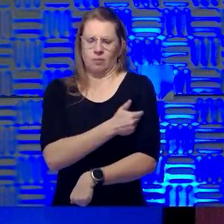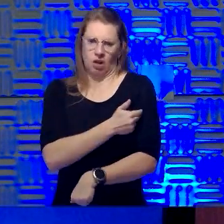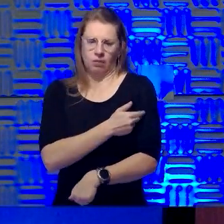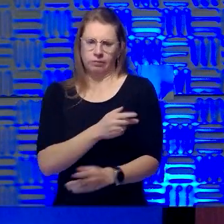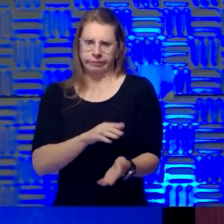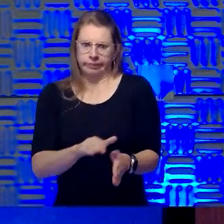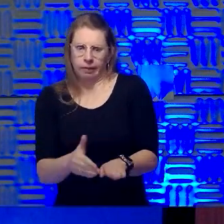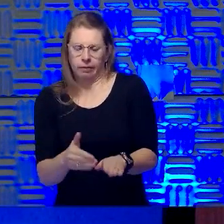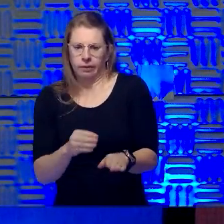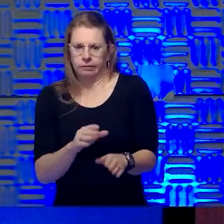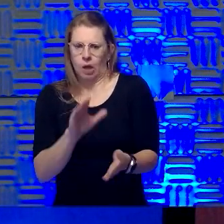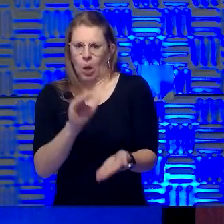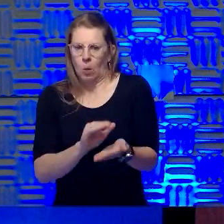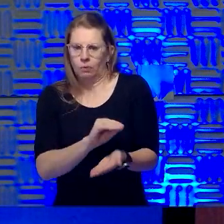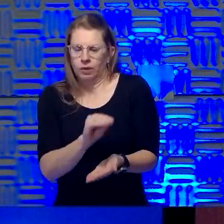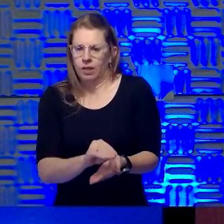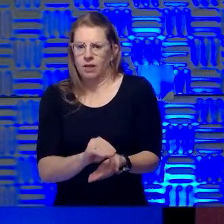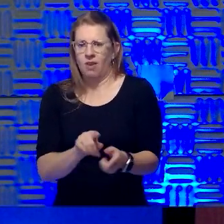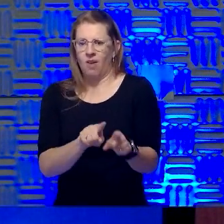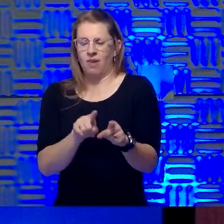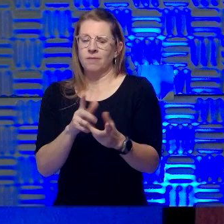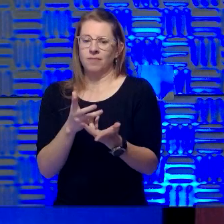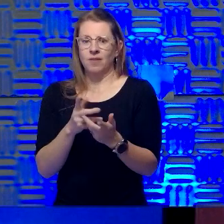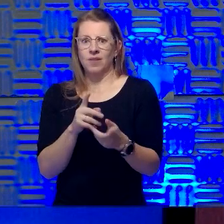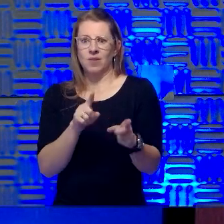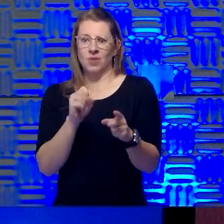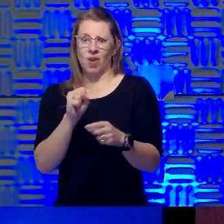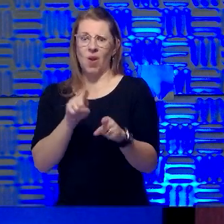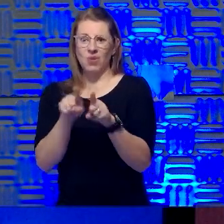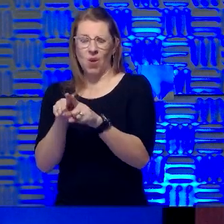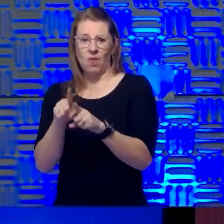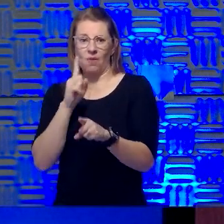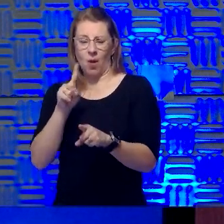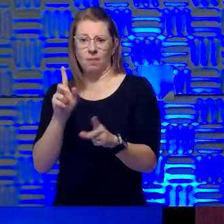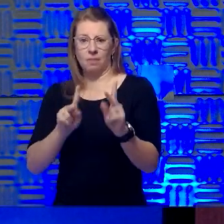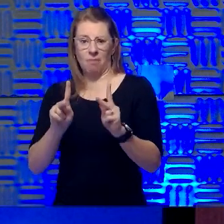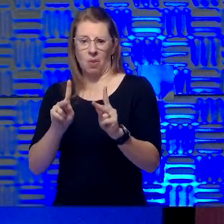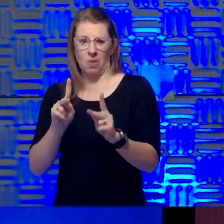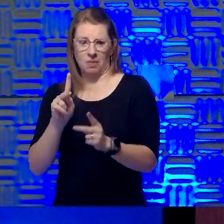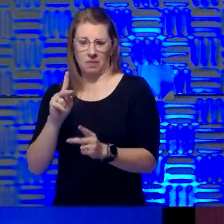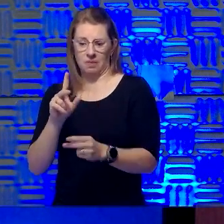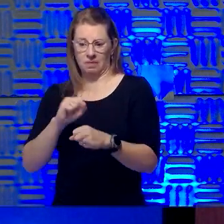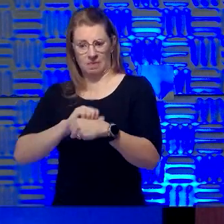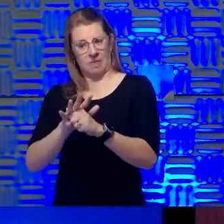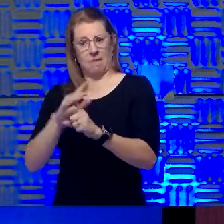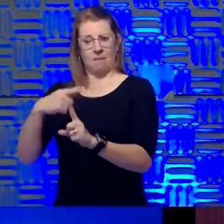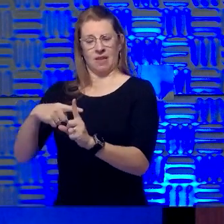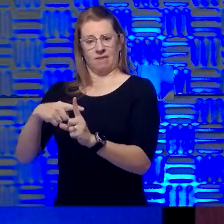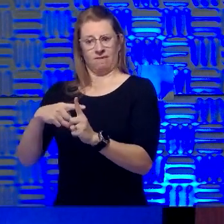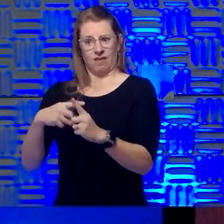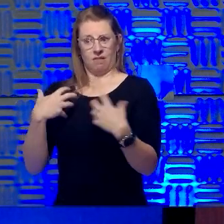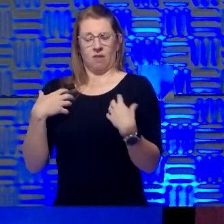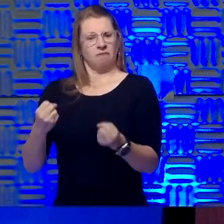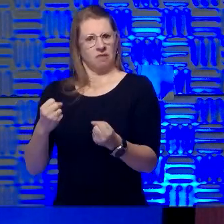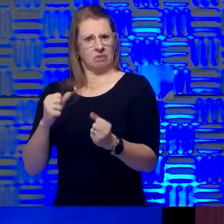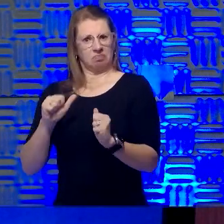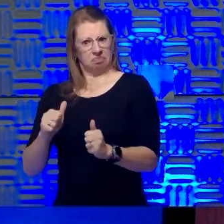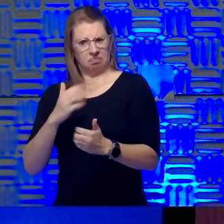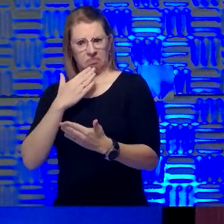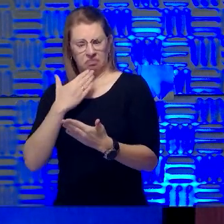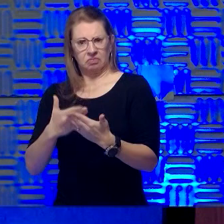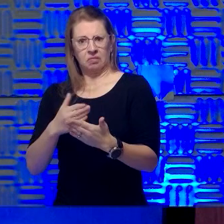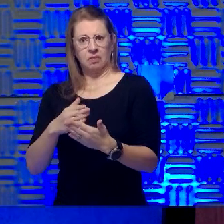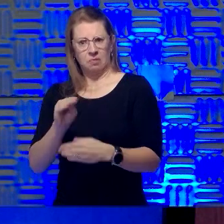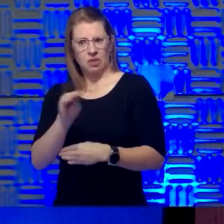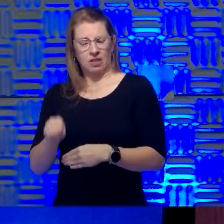still a relatively low percentage of people who don't survive it. And I think that's one of the things we have to remember. But if you introduce a medical procedure on top